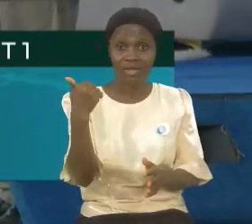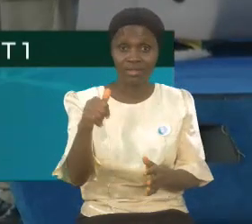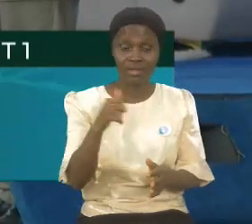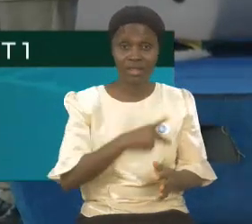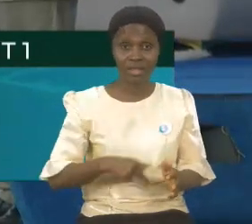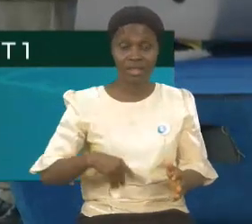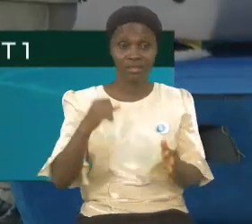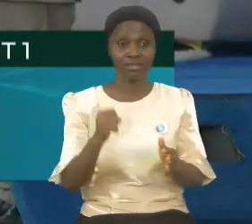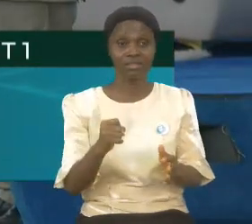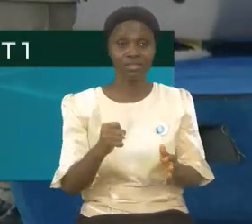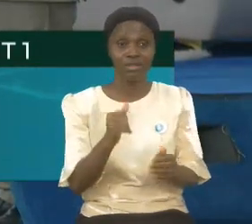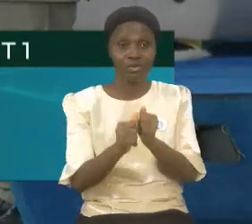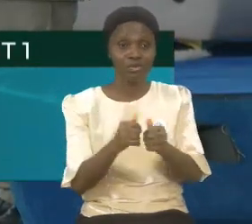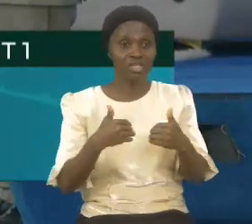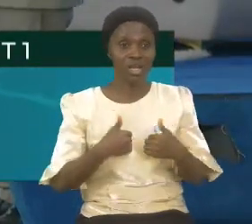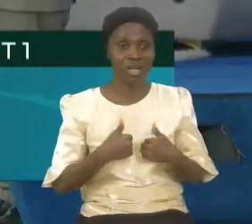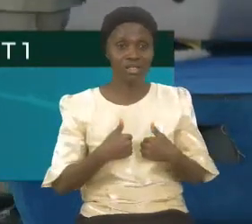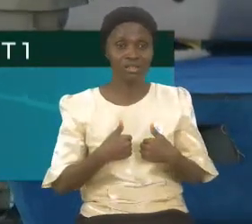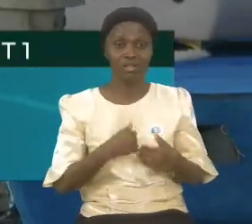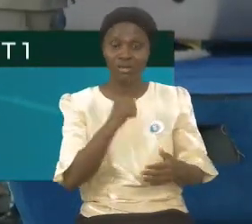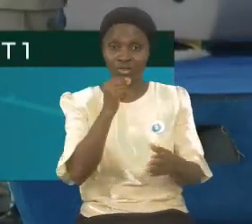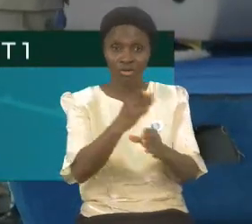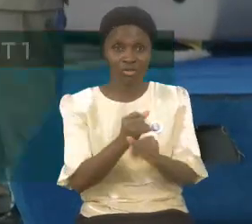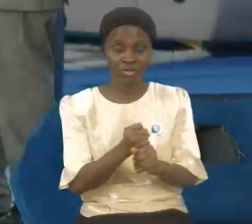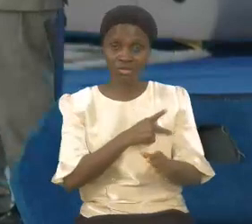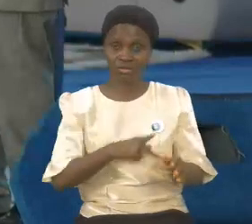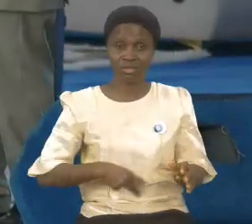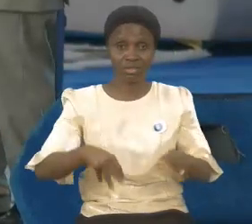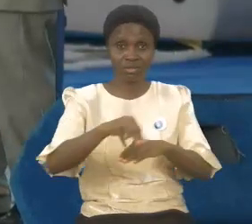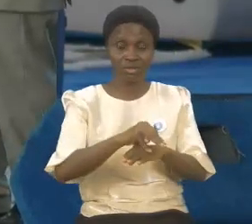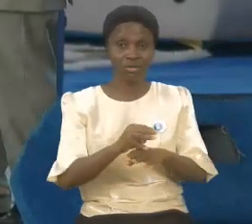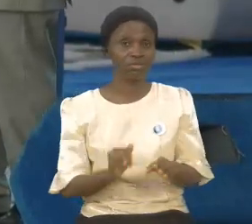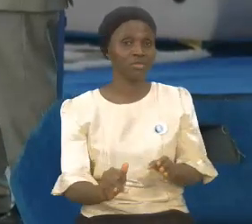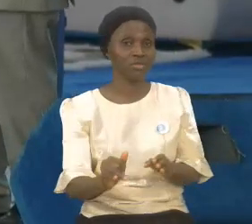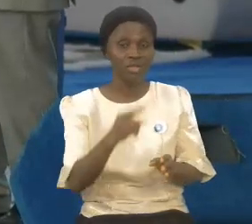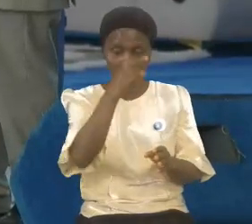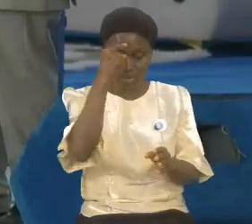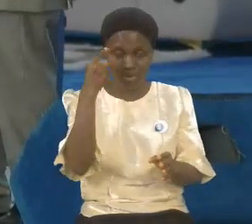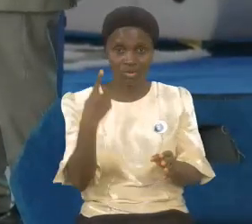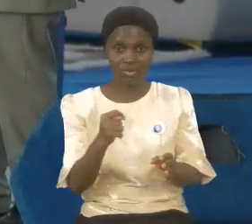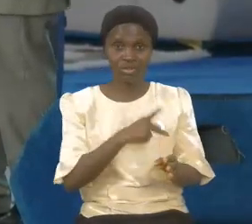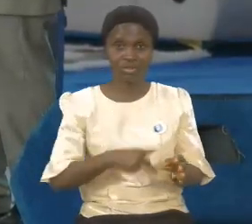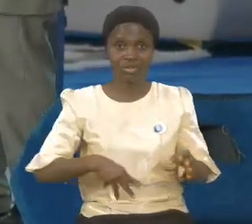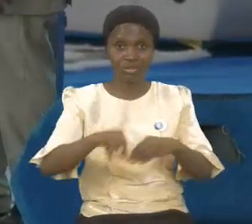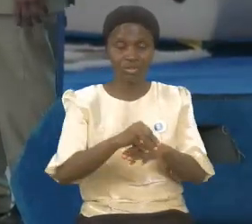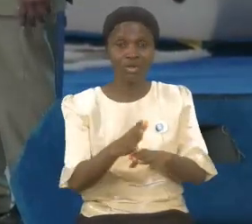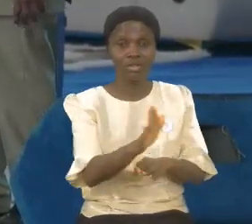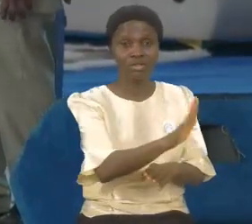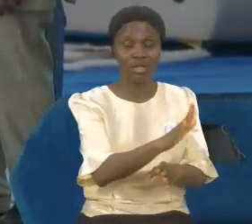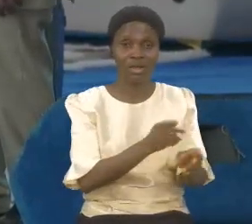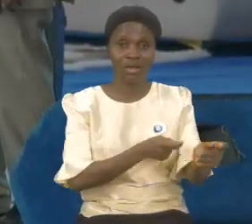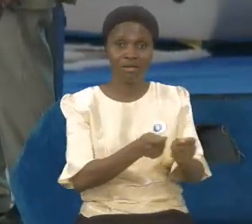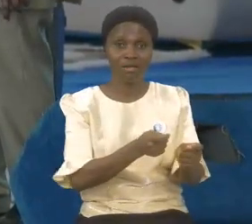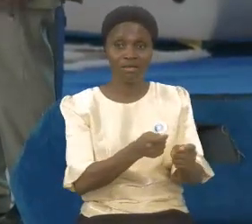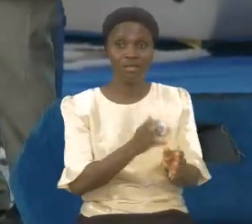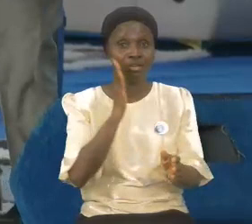no kingdom as yet, because their kingdom, their reign, their empire is to come